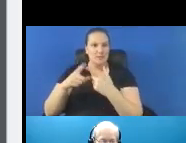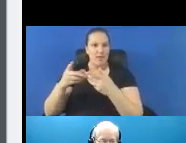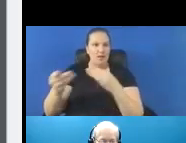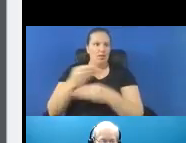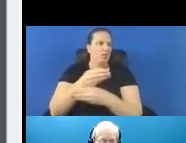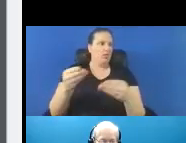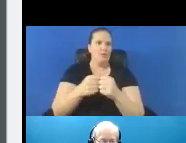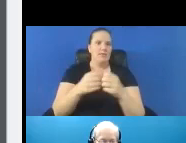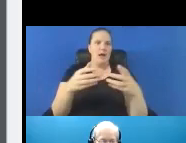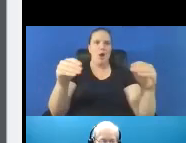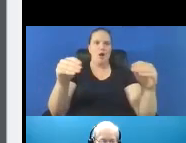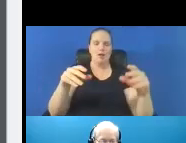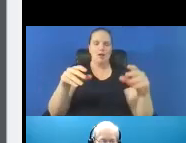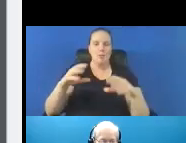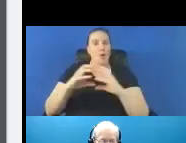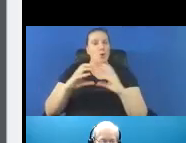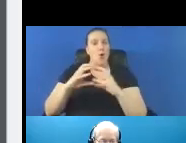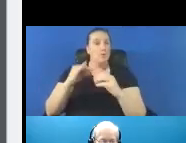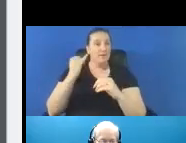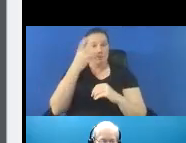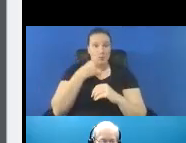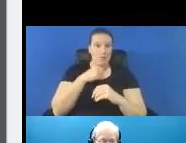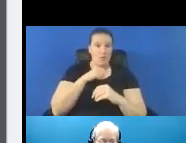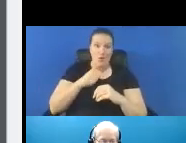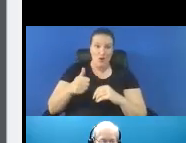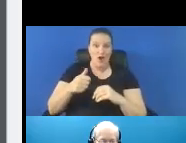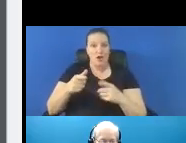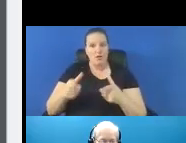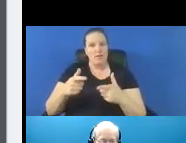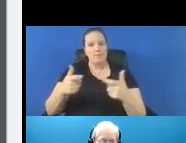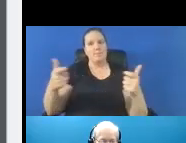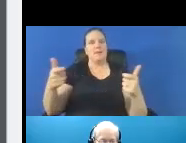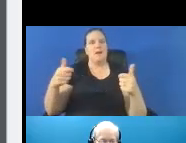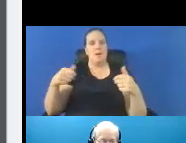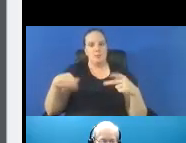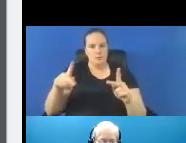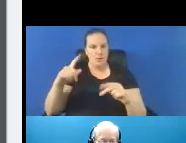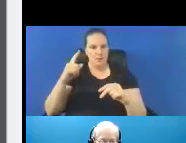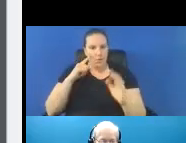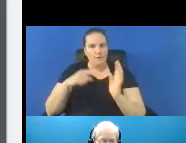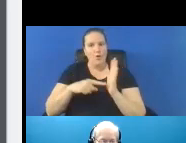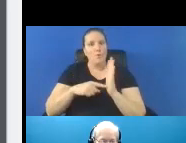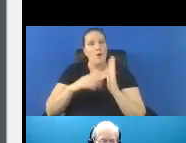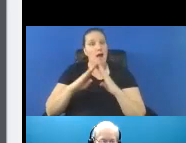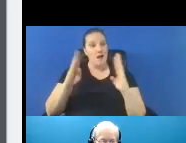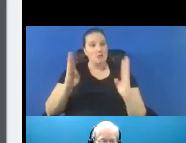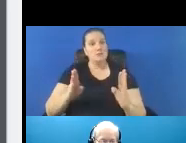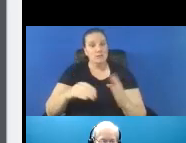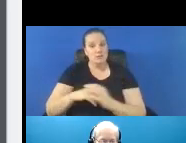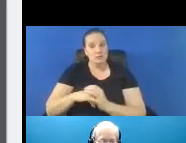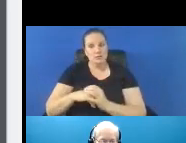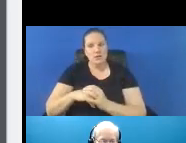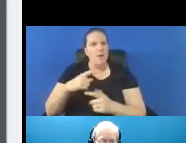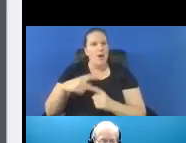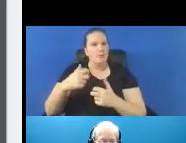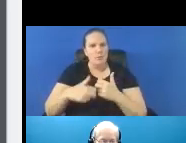And mobile home parks, whether they're glamorous or not, are a huge opportunity for affordable housing. The trouble